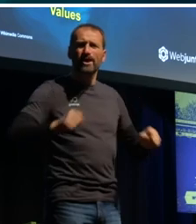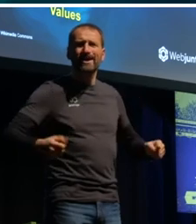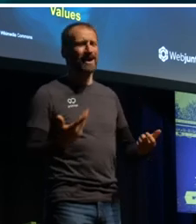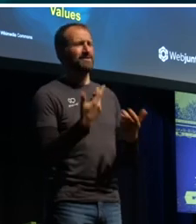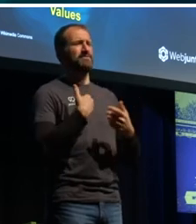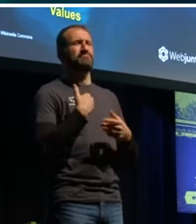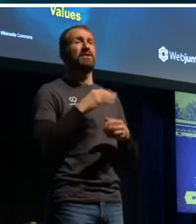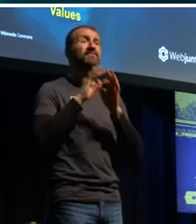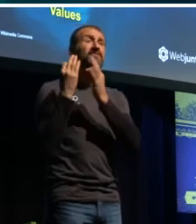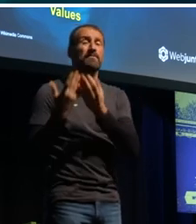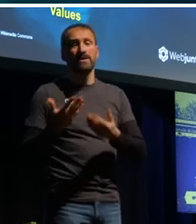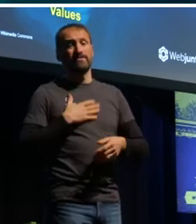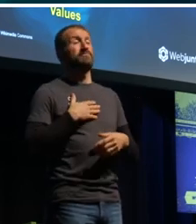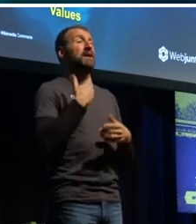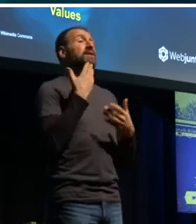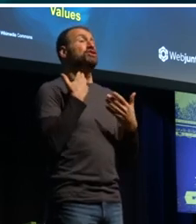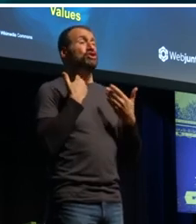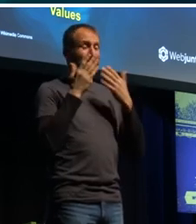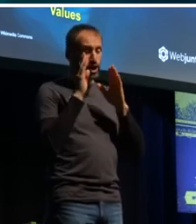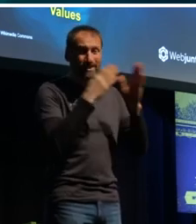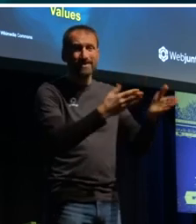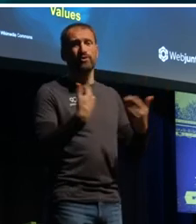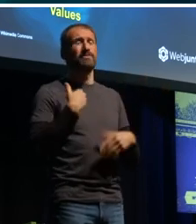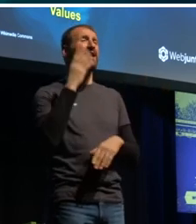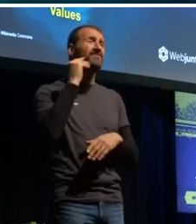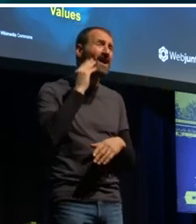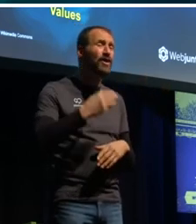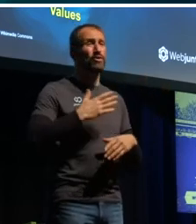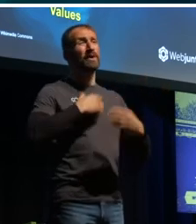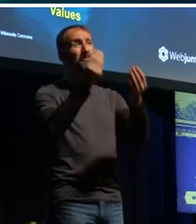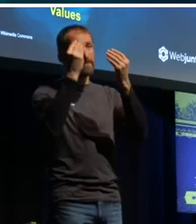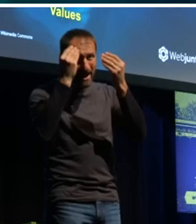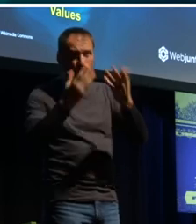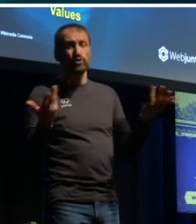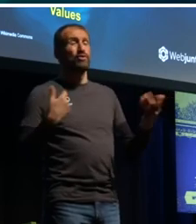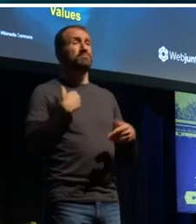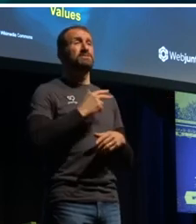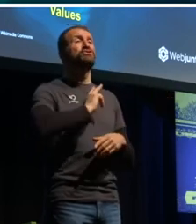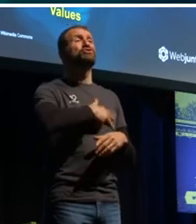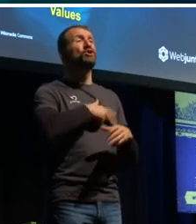your gender identity, your experiences, your educational background, your